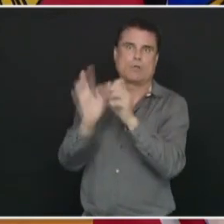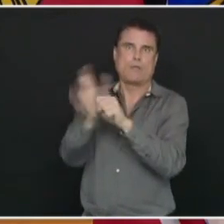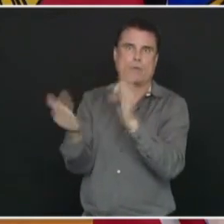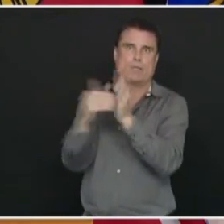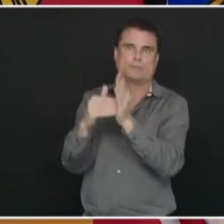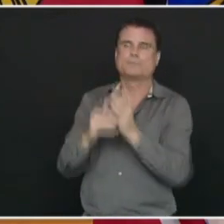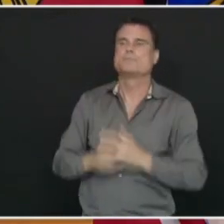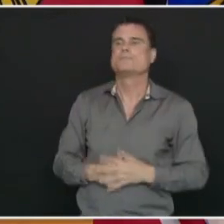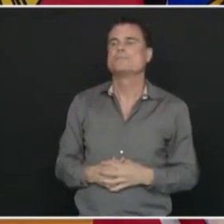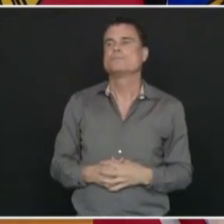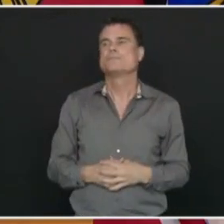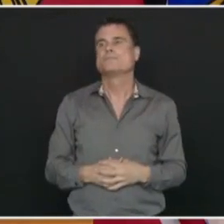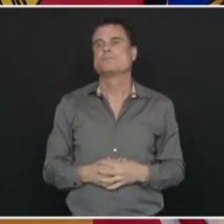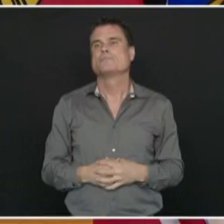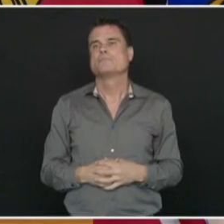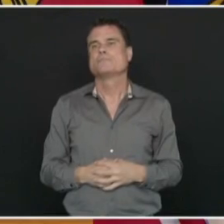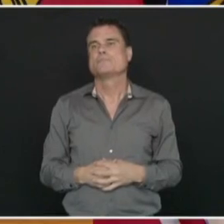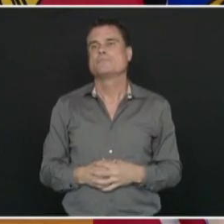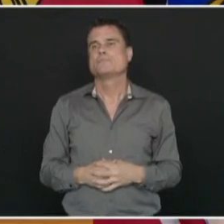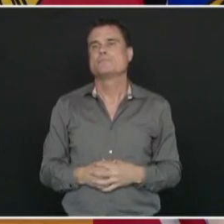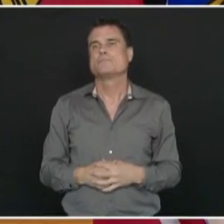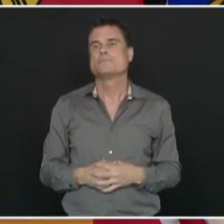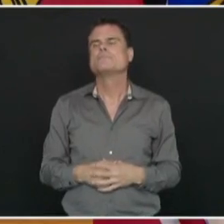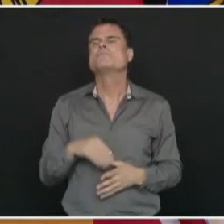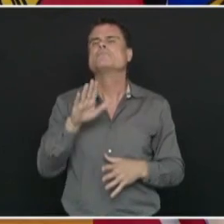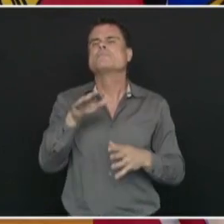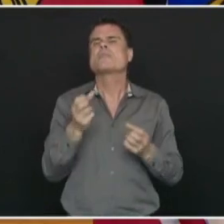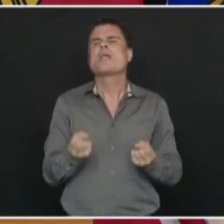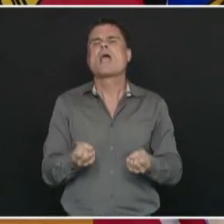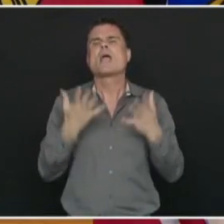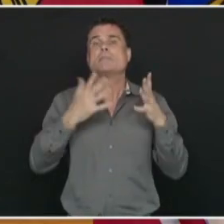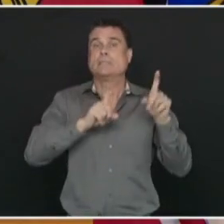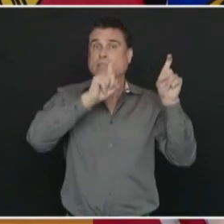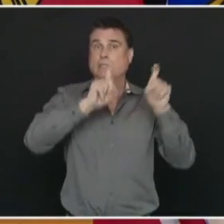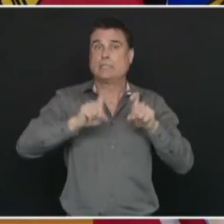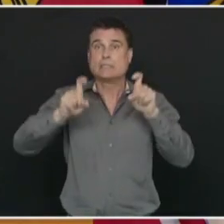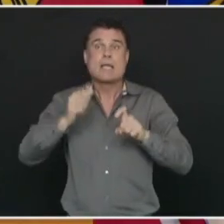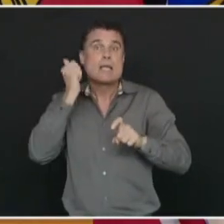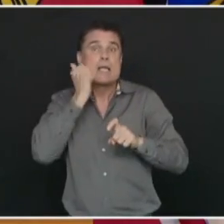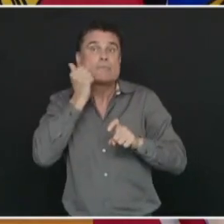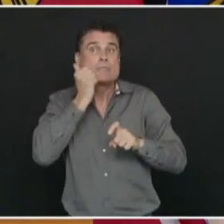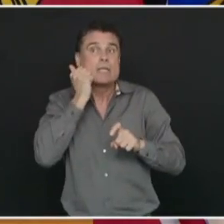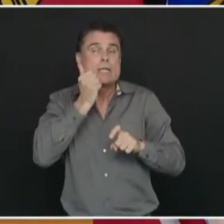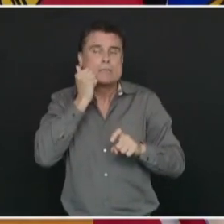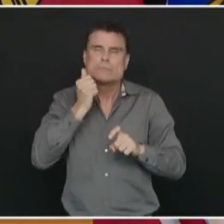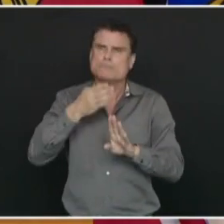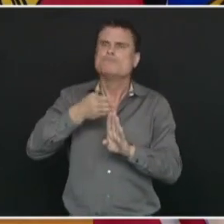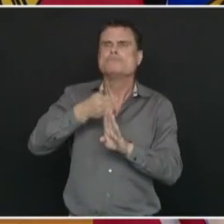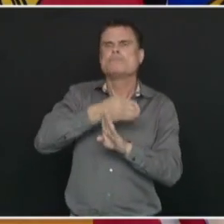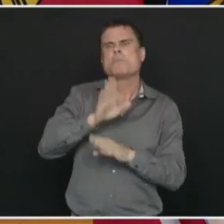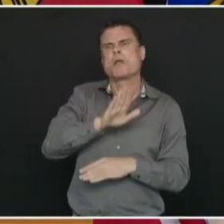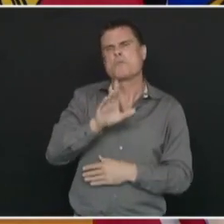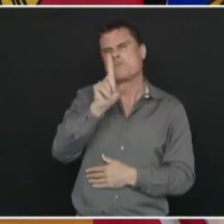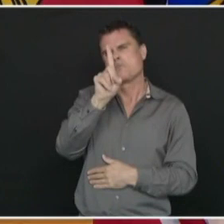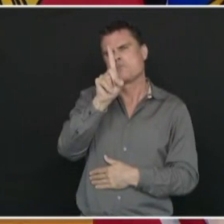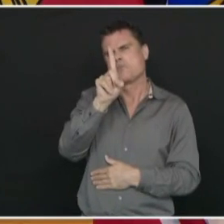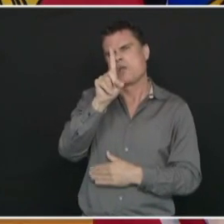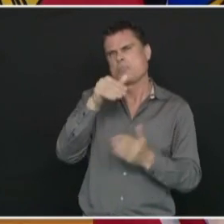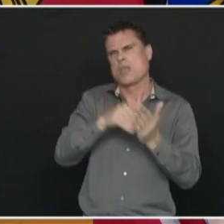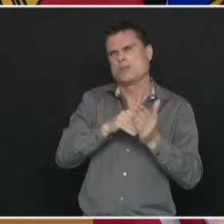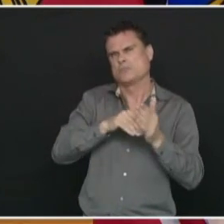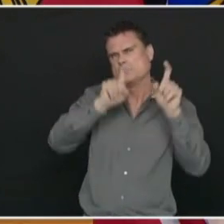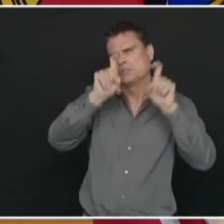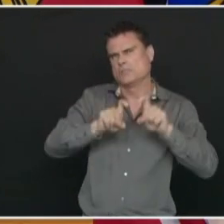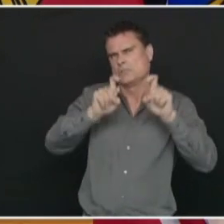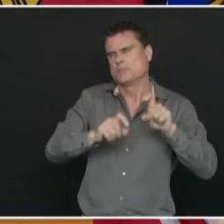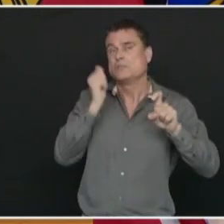balancing. I expect that we'll continue to increase the amount of testing that is being done, but we know that there's